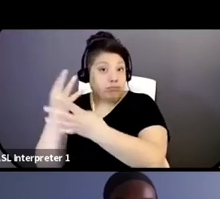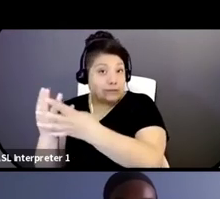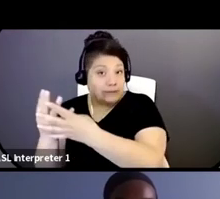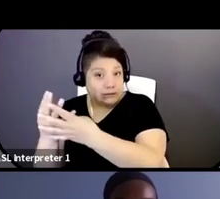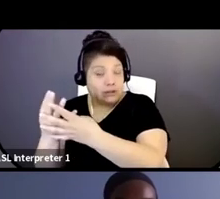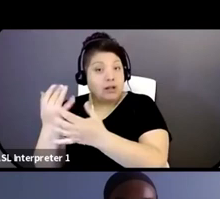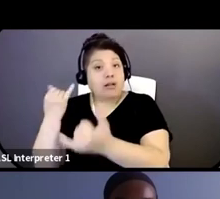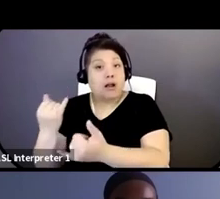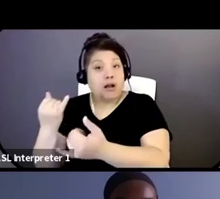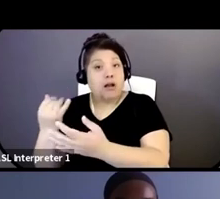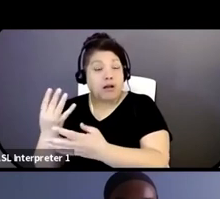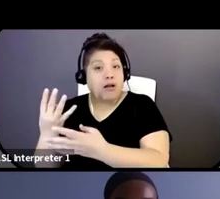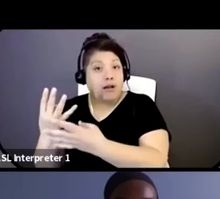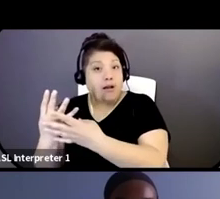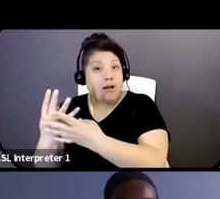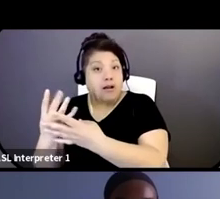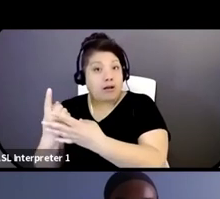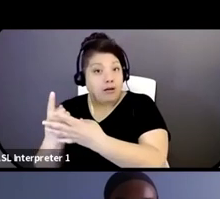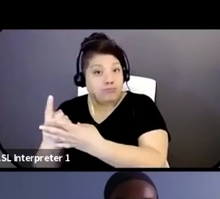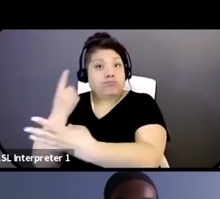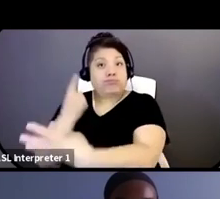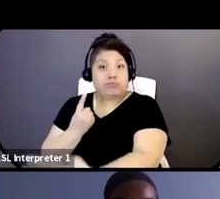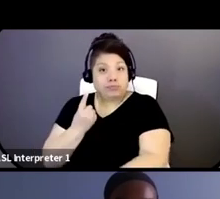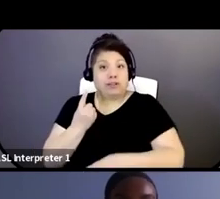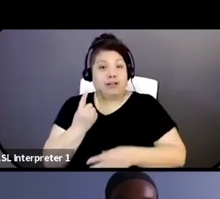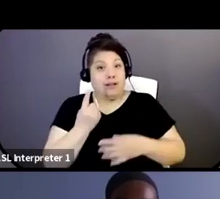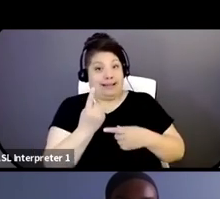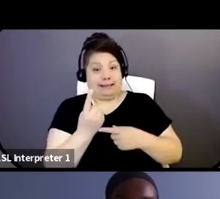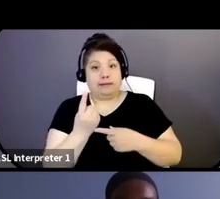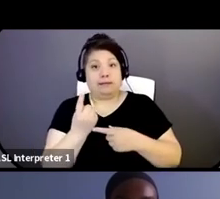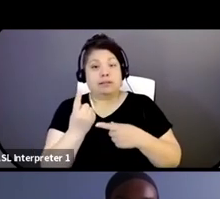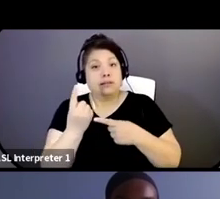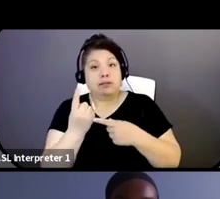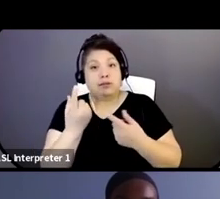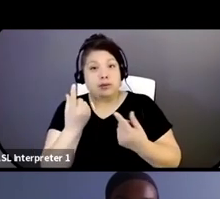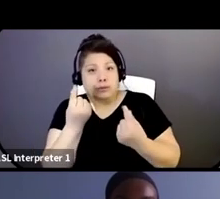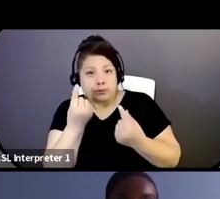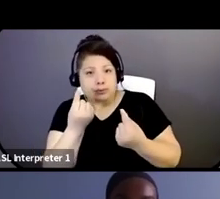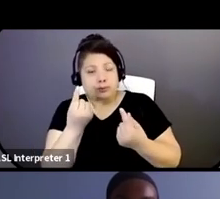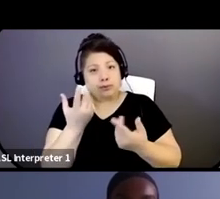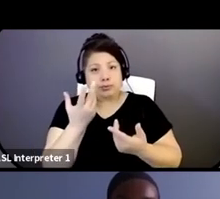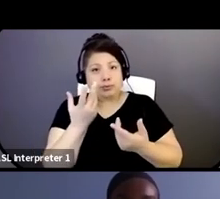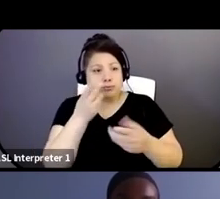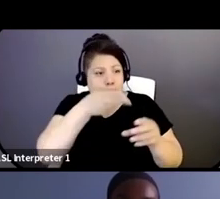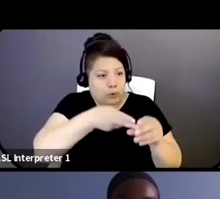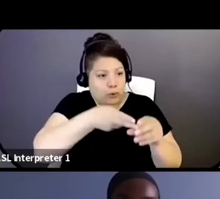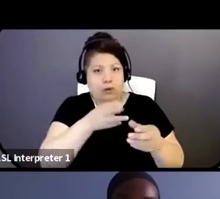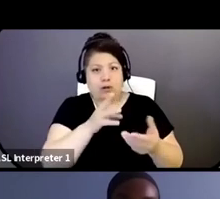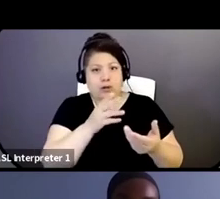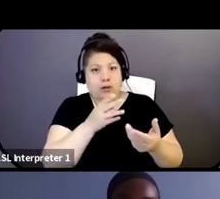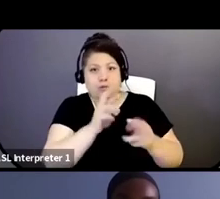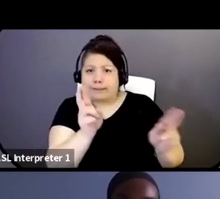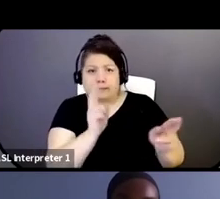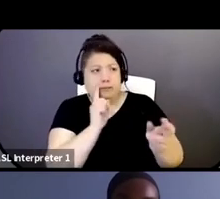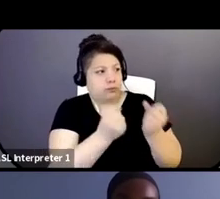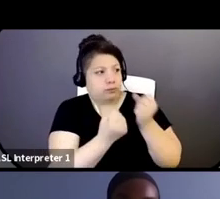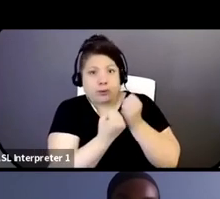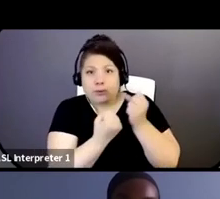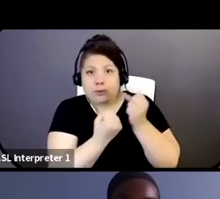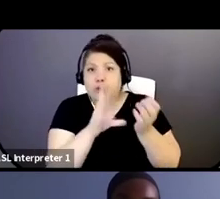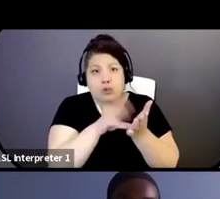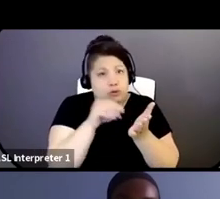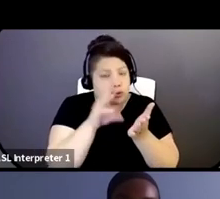of prison, and have elected to join that process to have that support system to help them